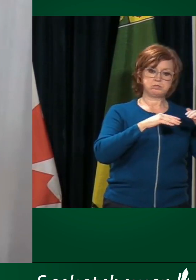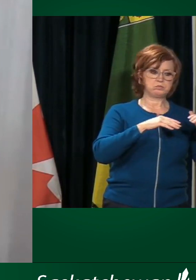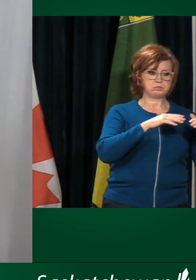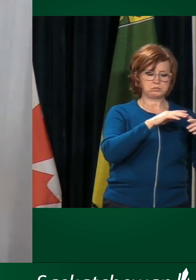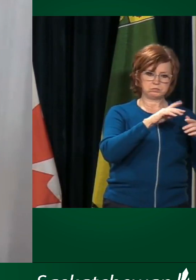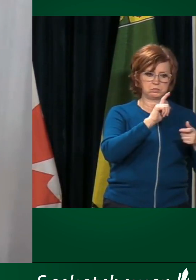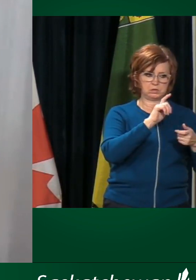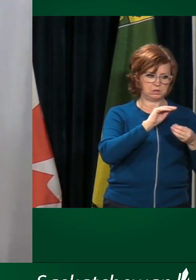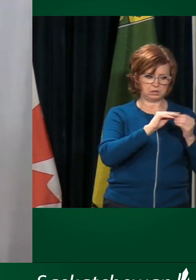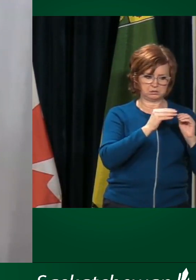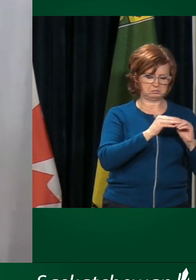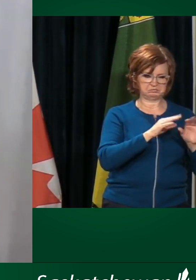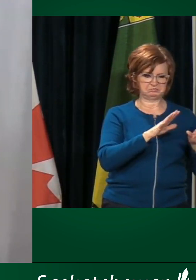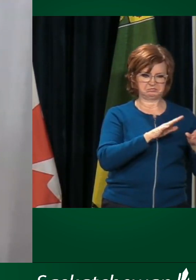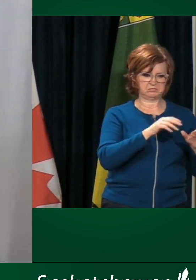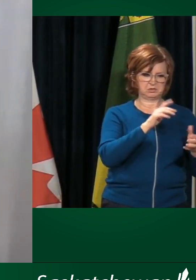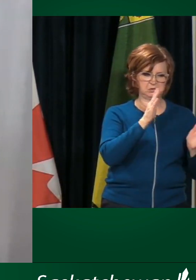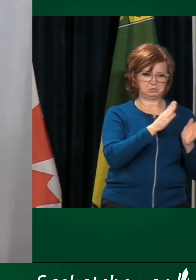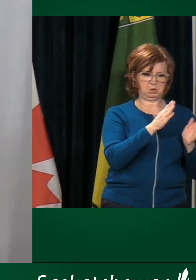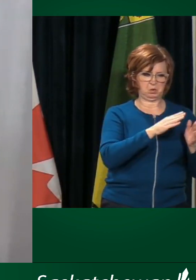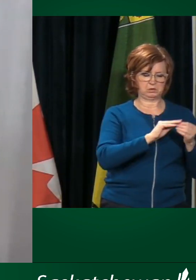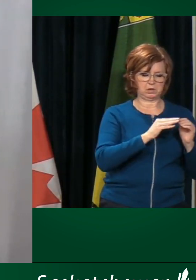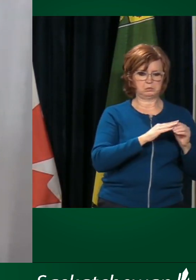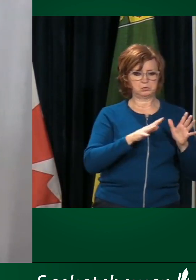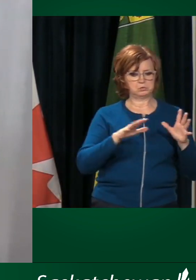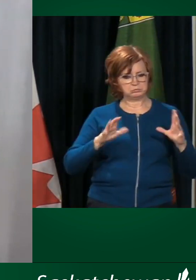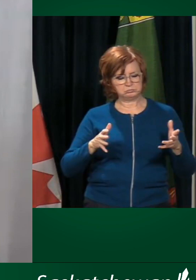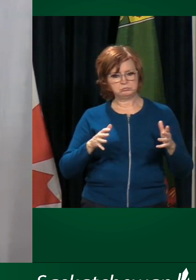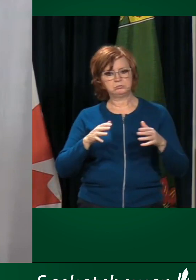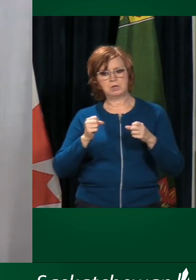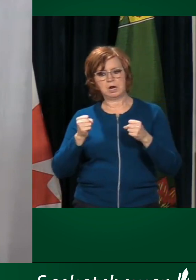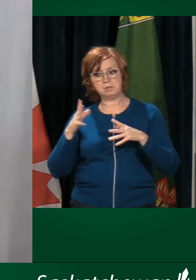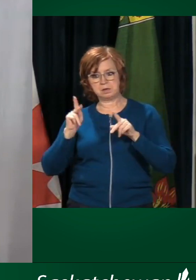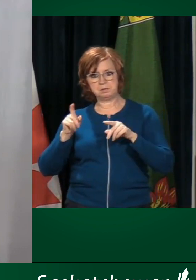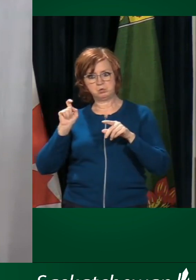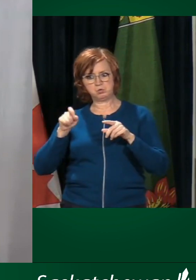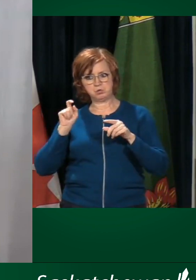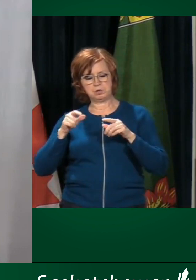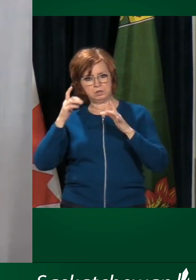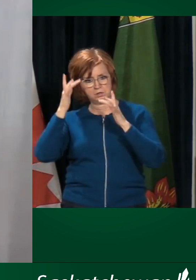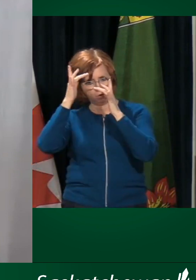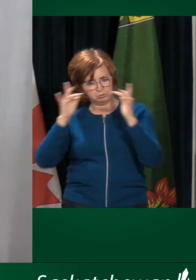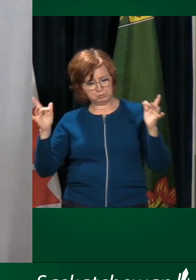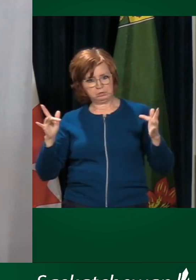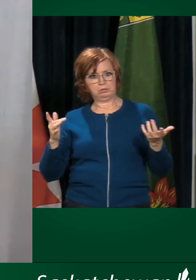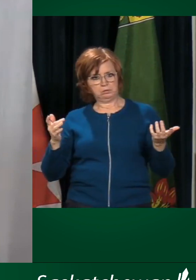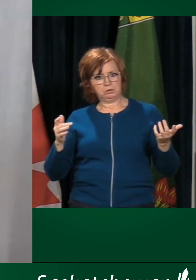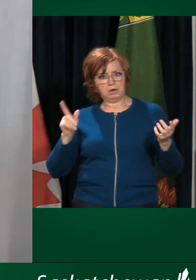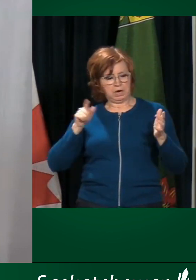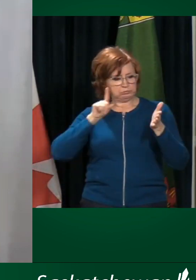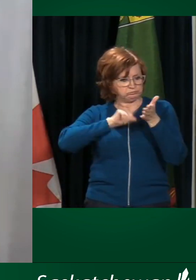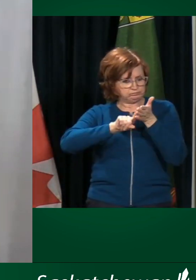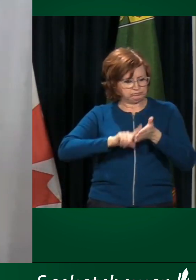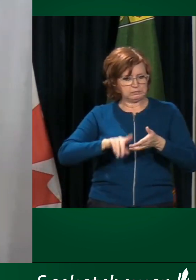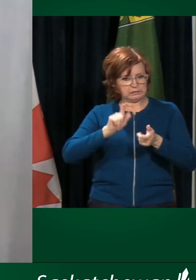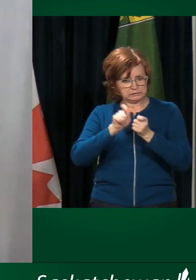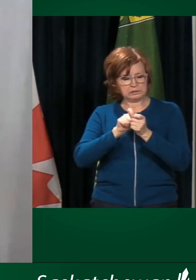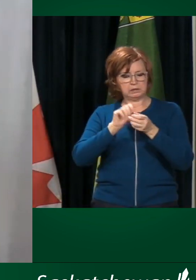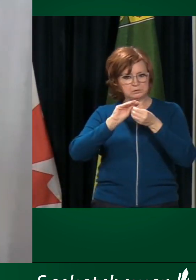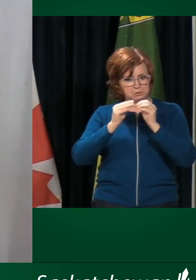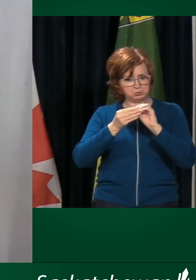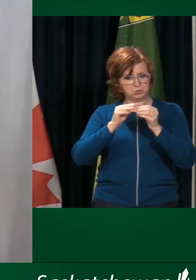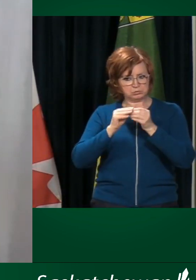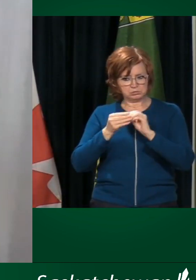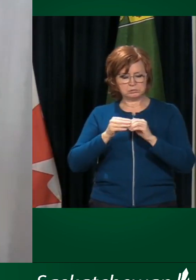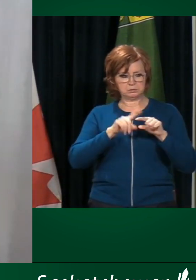the numbers aren't an exact reduction or an exact change from before. This is the ongoing work that we do